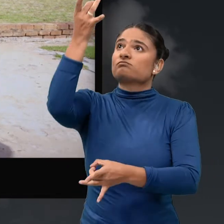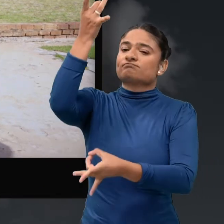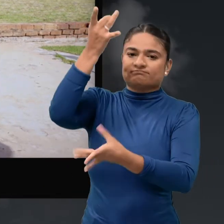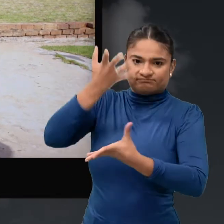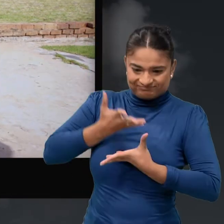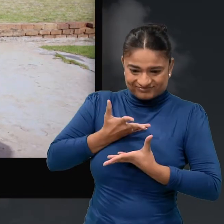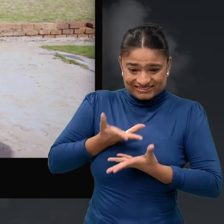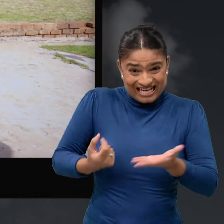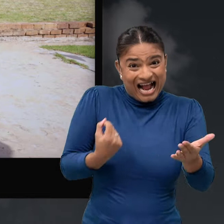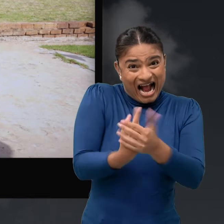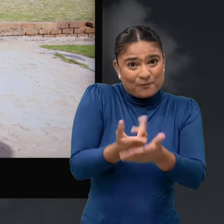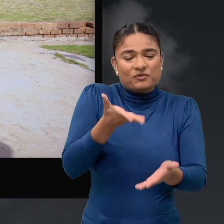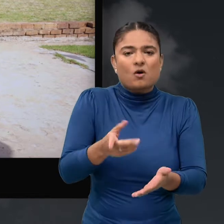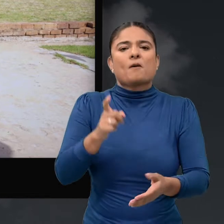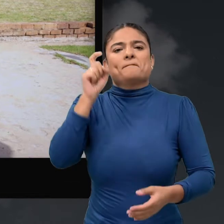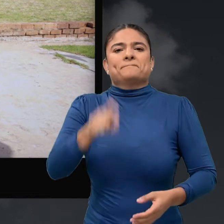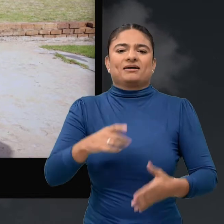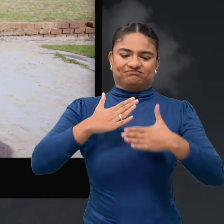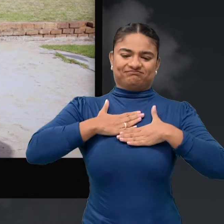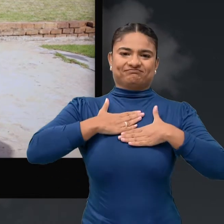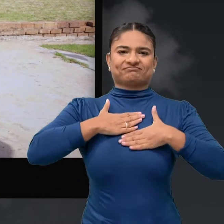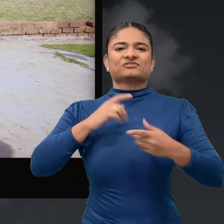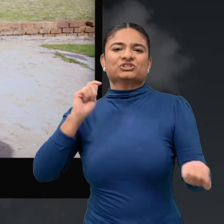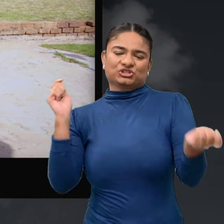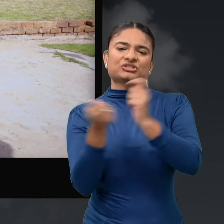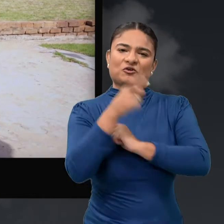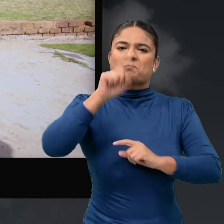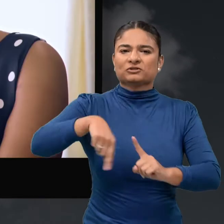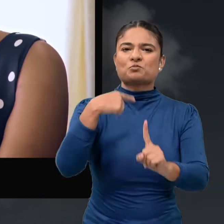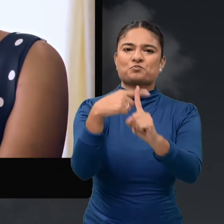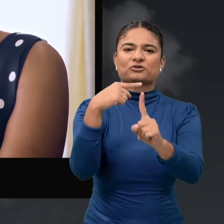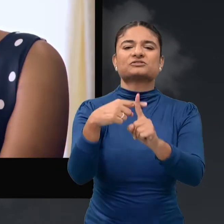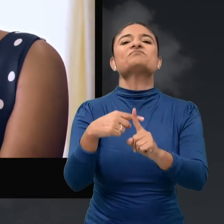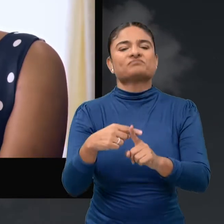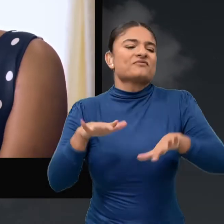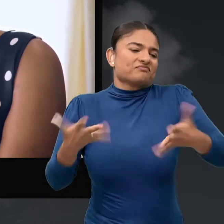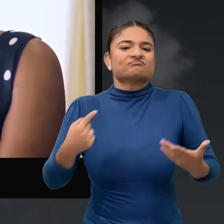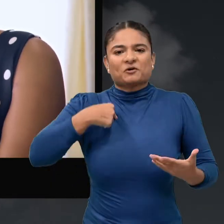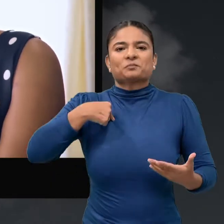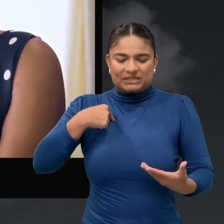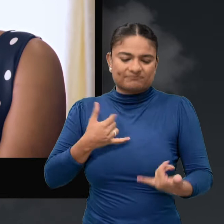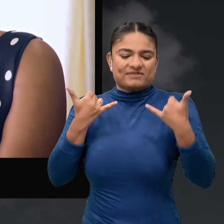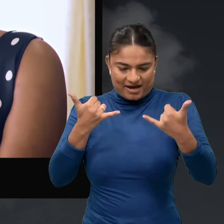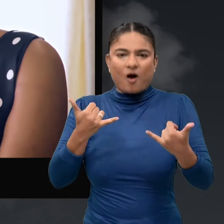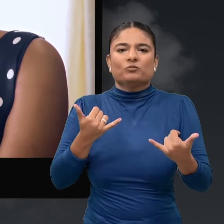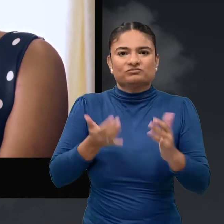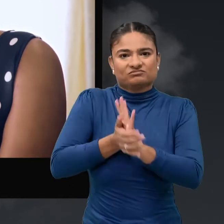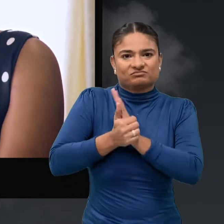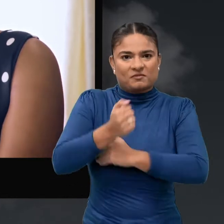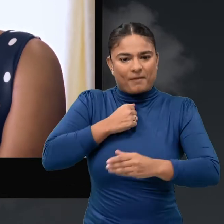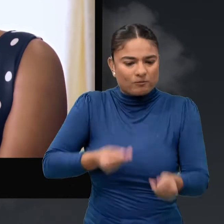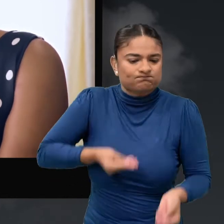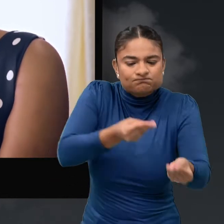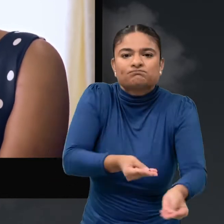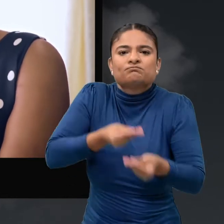uNkulunkulu wanting me to use it for the good. I took it as a positive situation that will allow me to contribute towards the things that